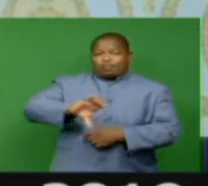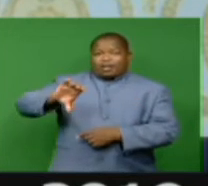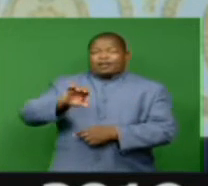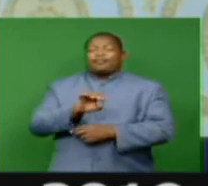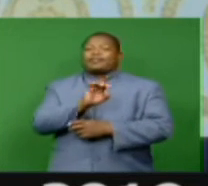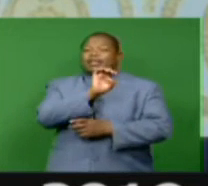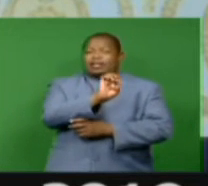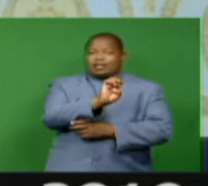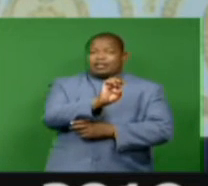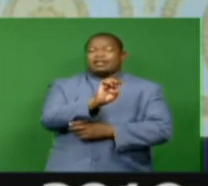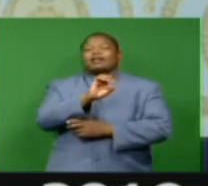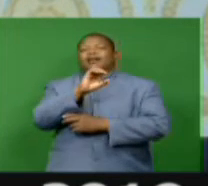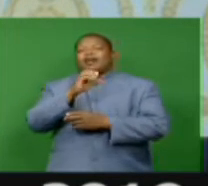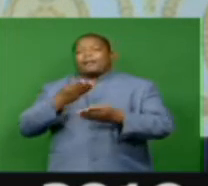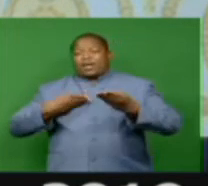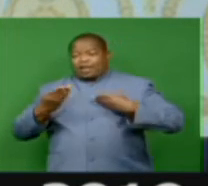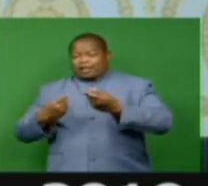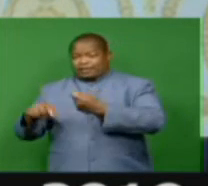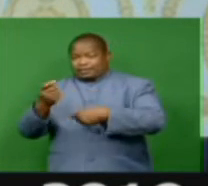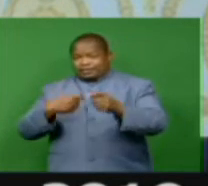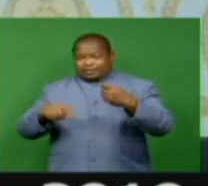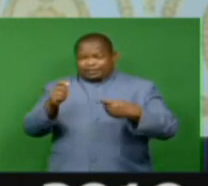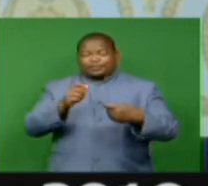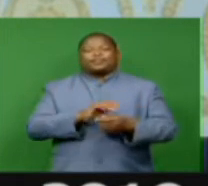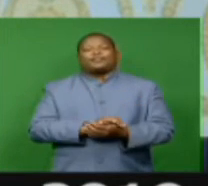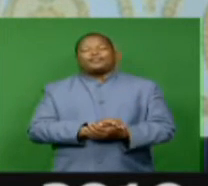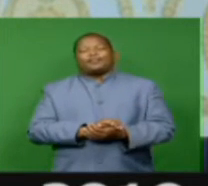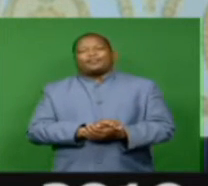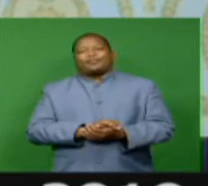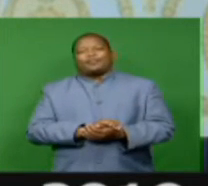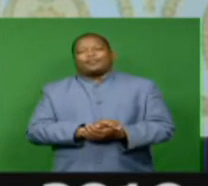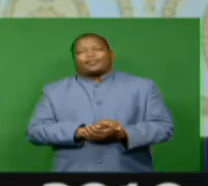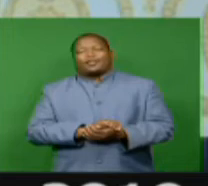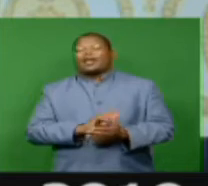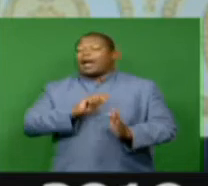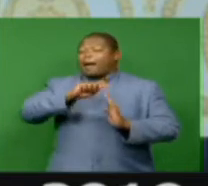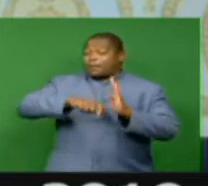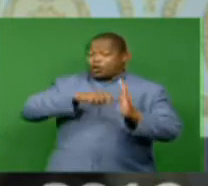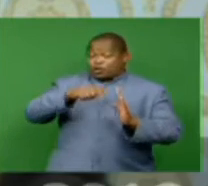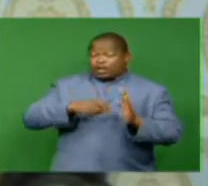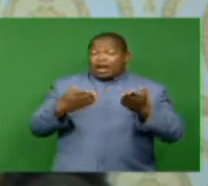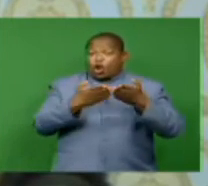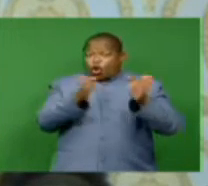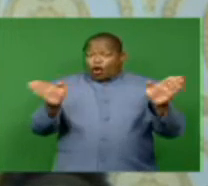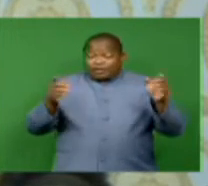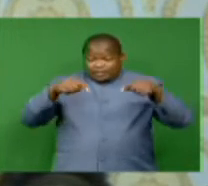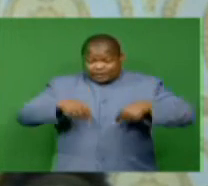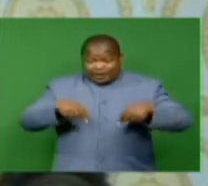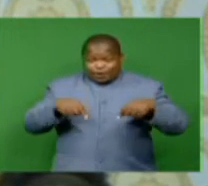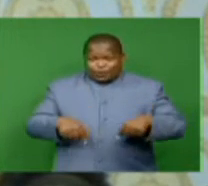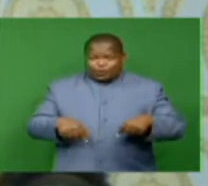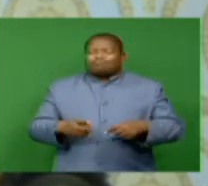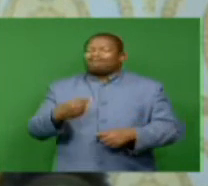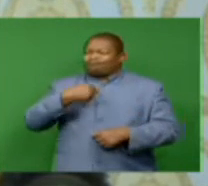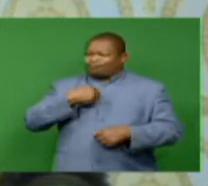e-commerce platform. We are greatly honored that you have taken the time to